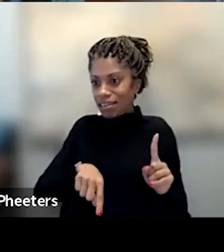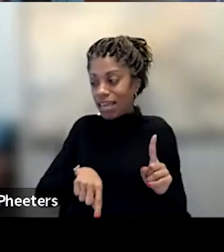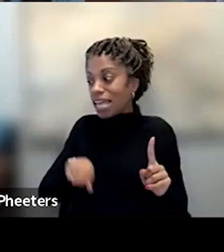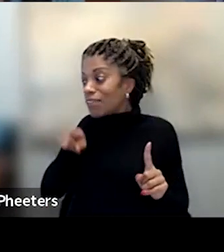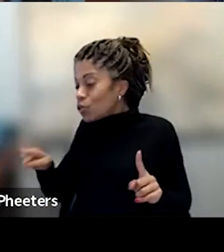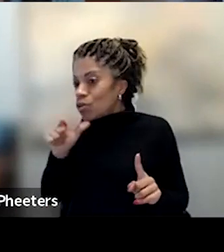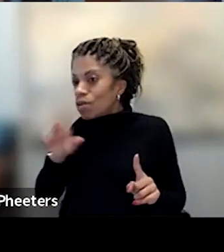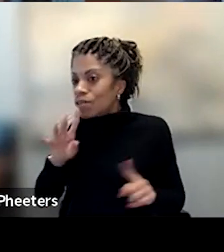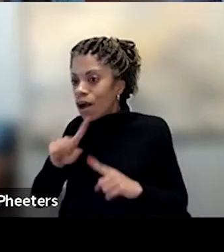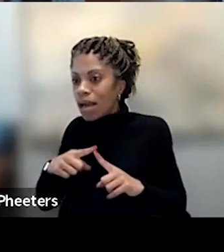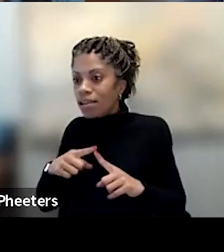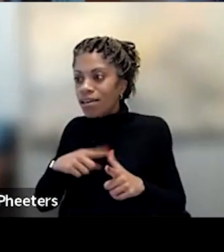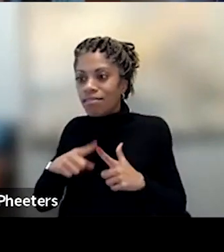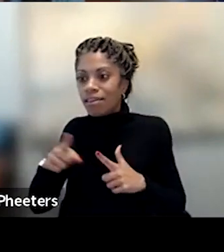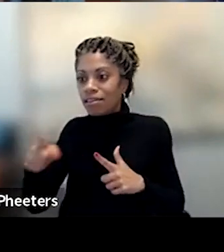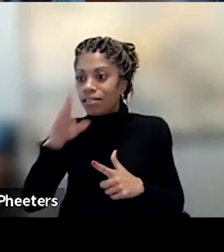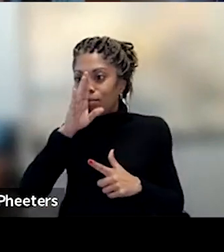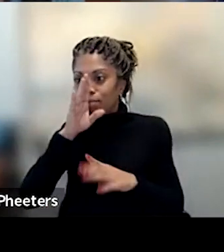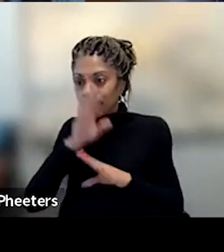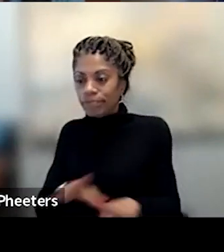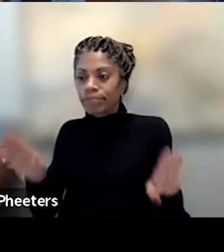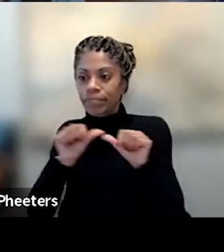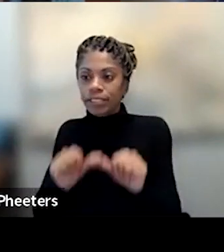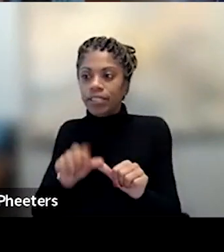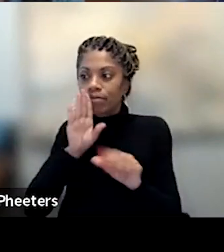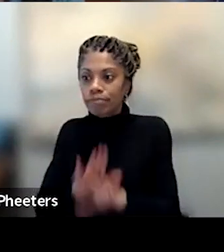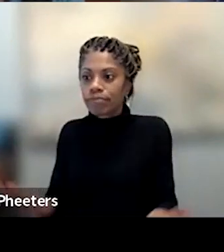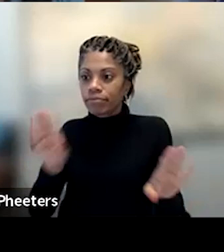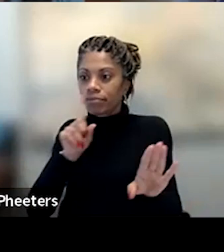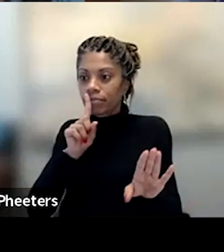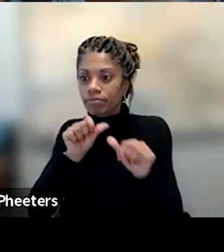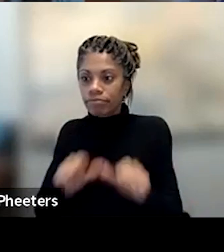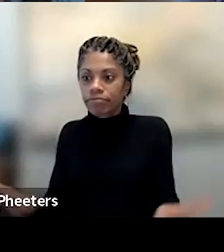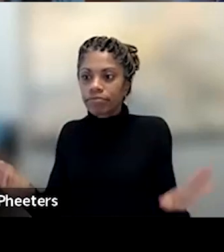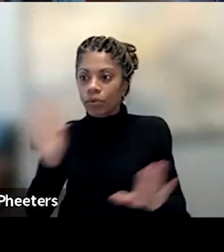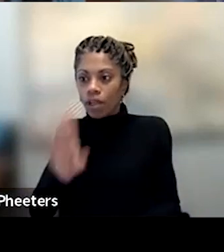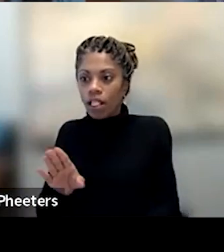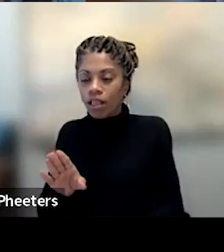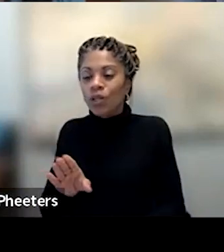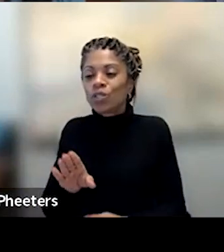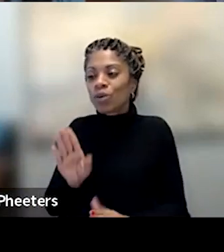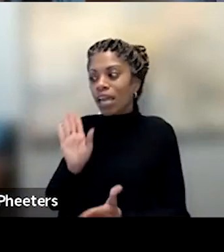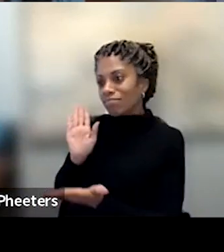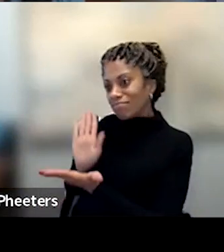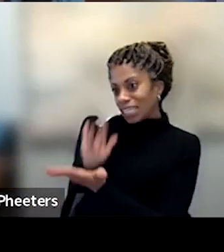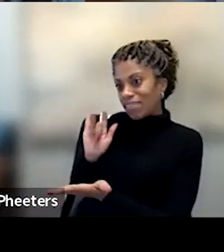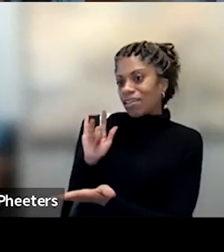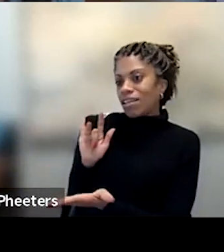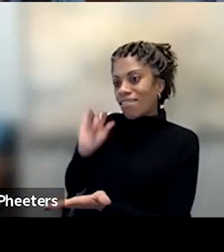And so that's one of the steps we've decided to take, is to use our leverage, not only as